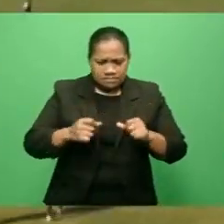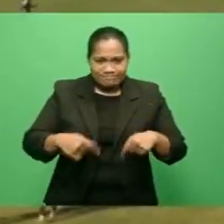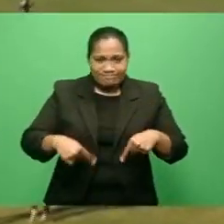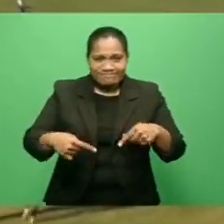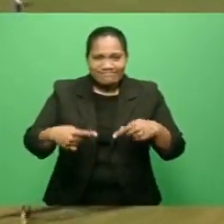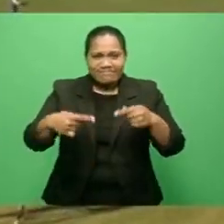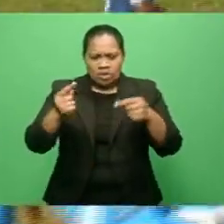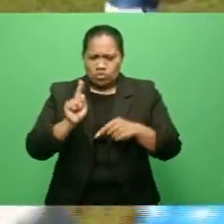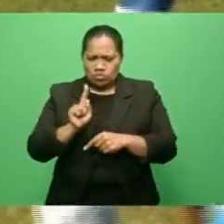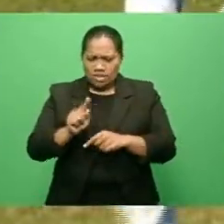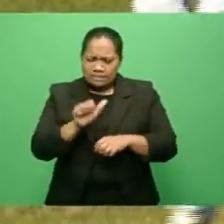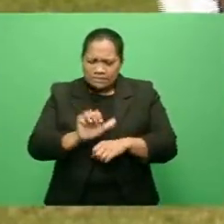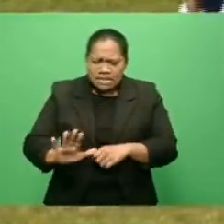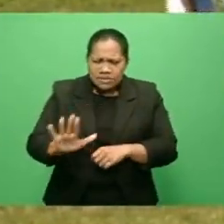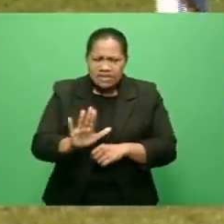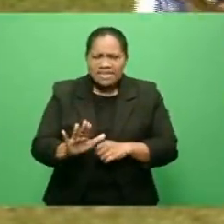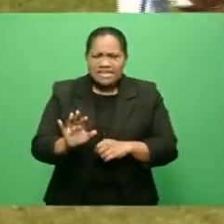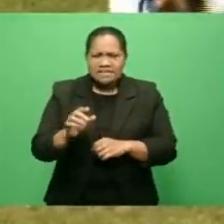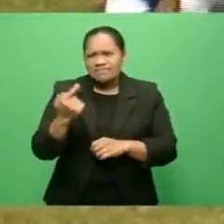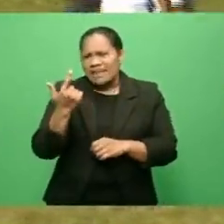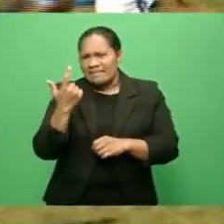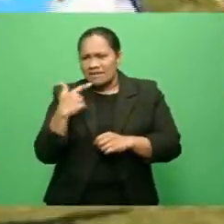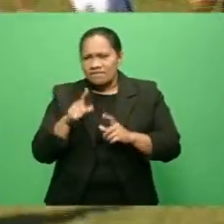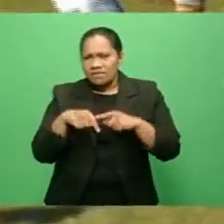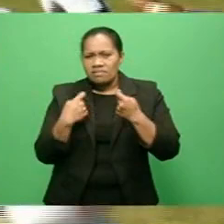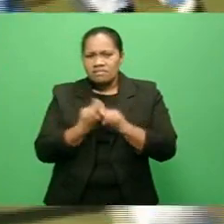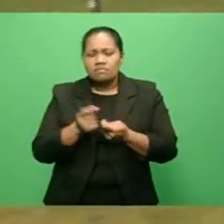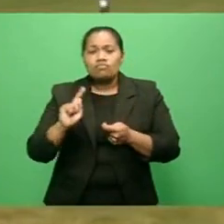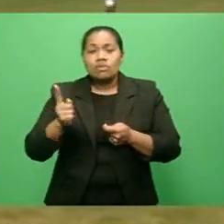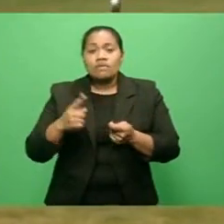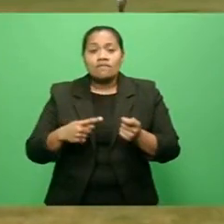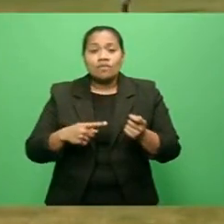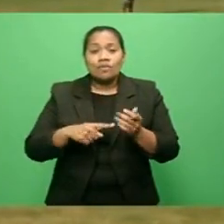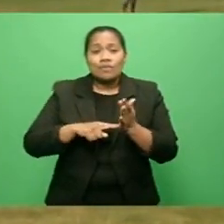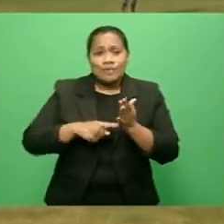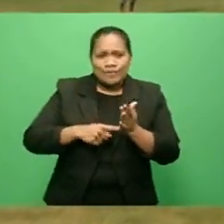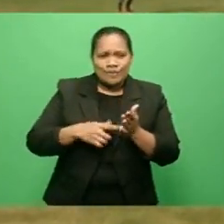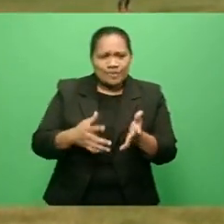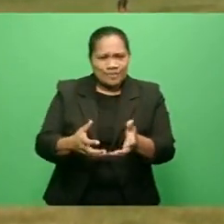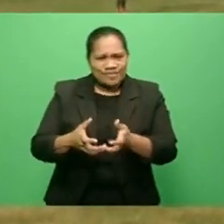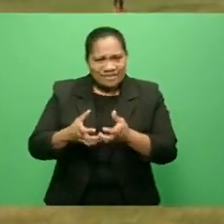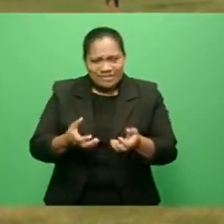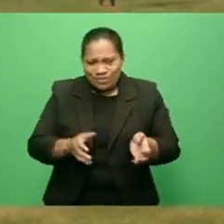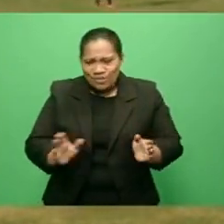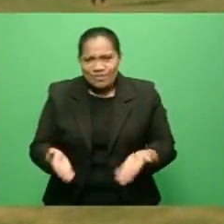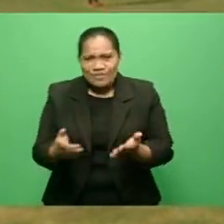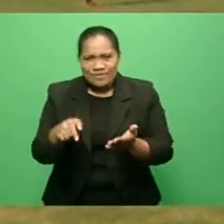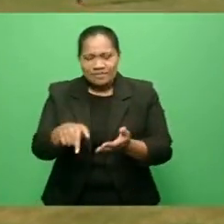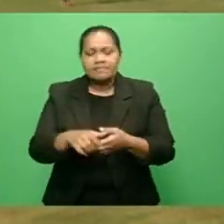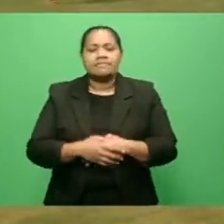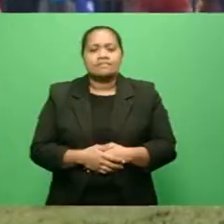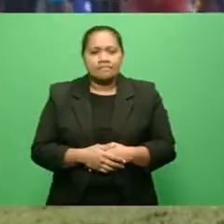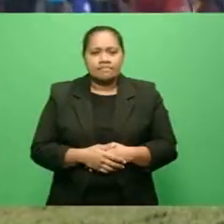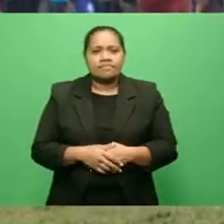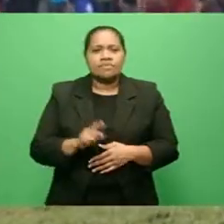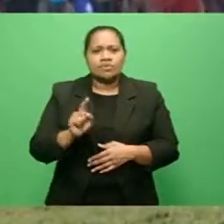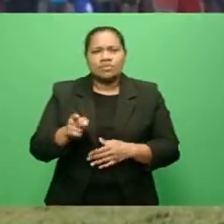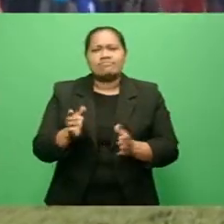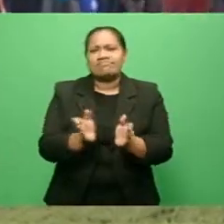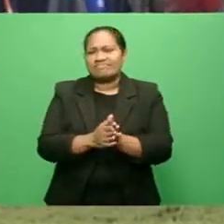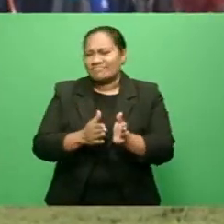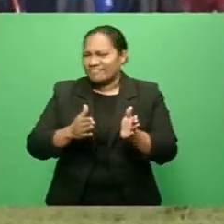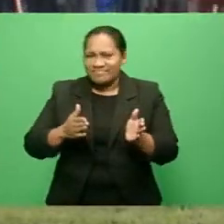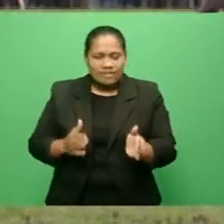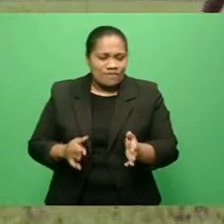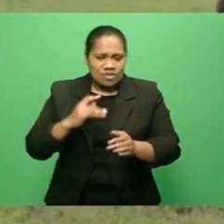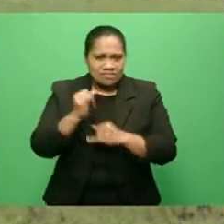area lacking with teams is the duration of ball in play, which is well behind the desired time for international matches. He